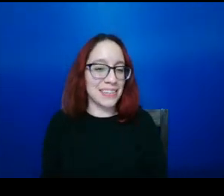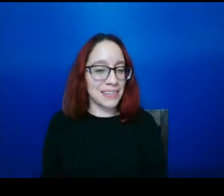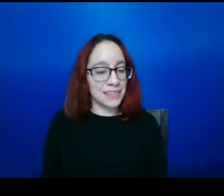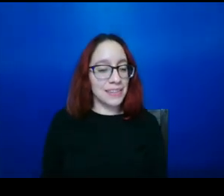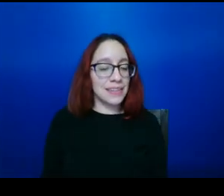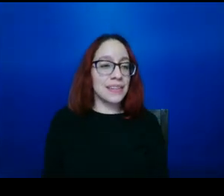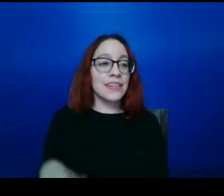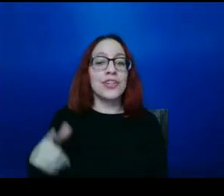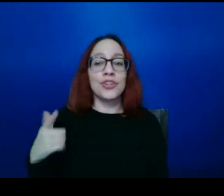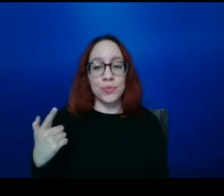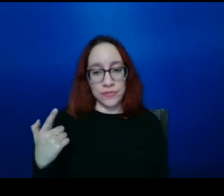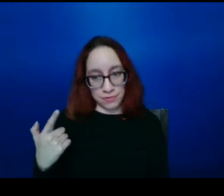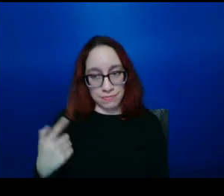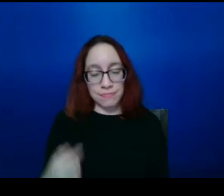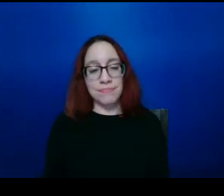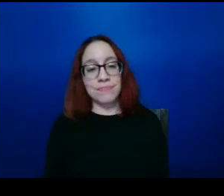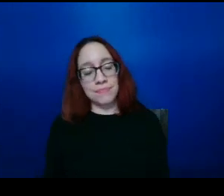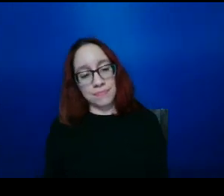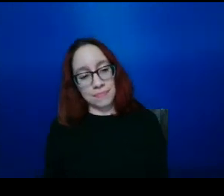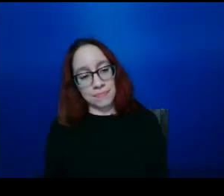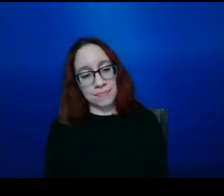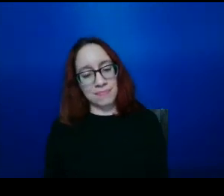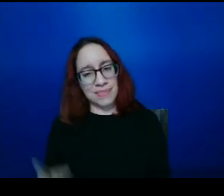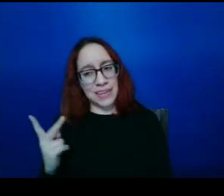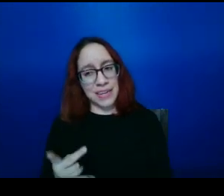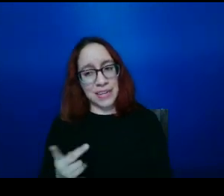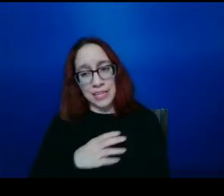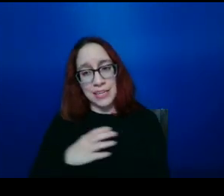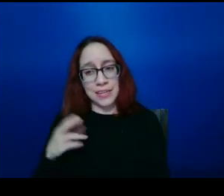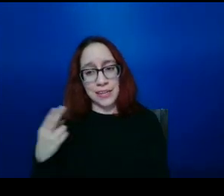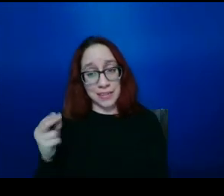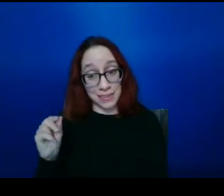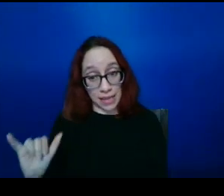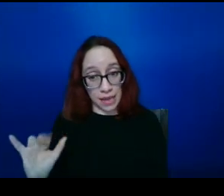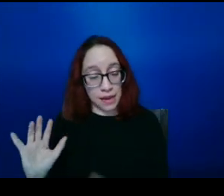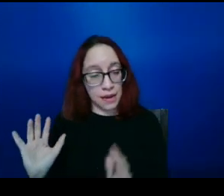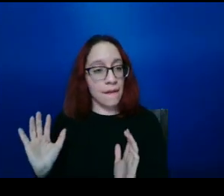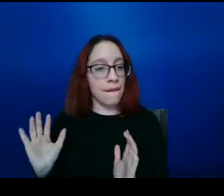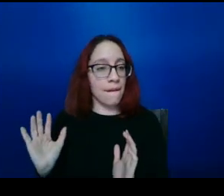It would be the 21st. Yeah, keep Commissioner Hay with us. You know? All right. So